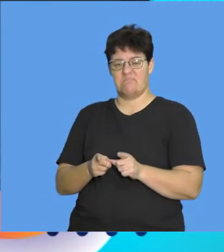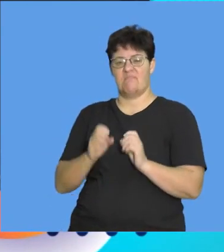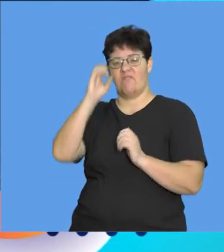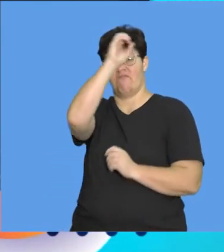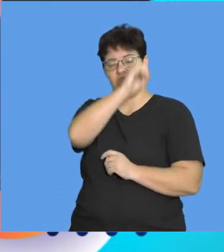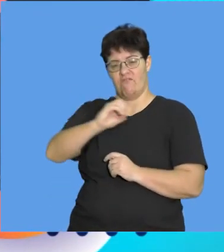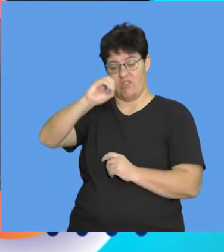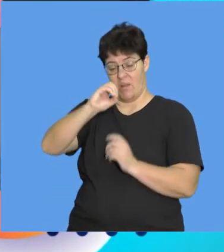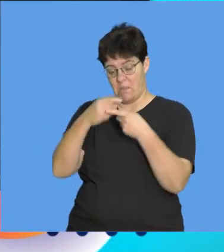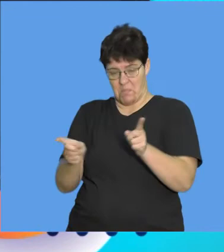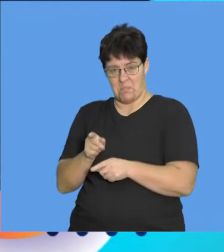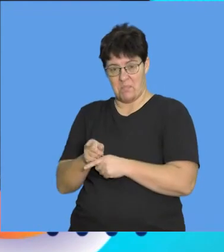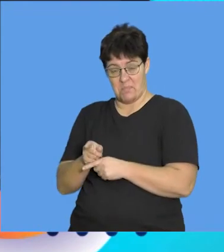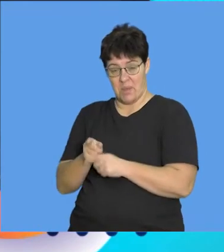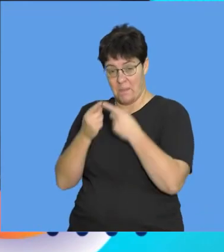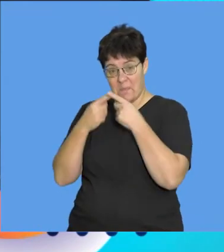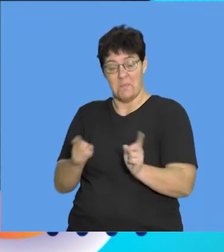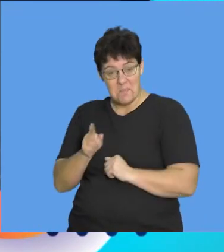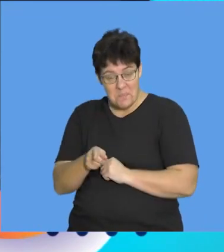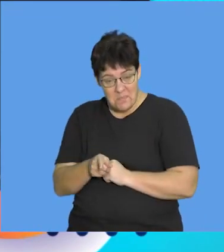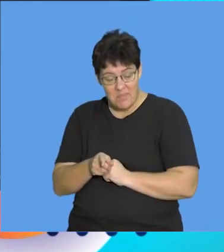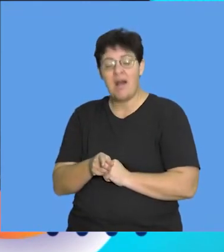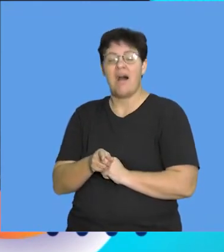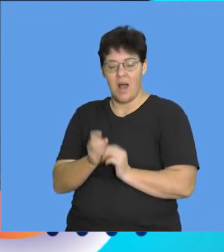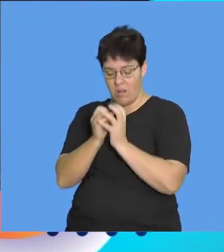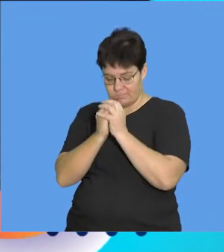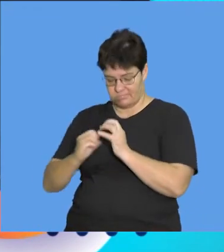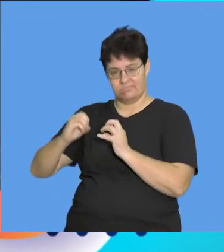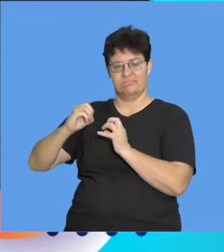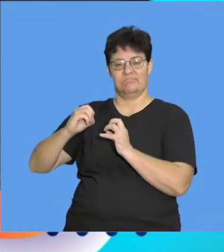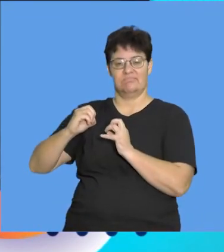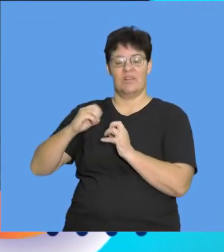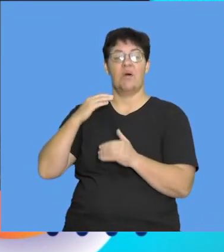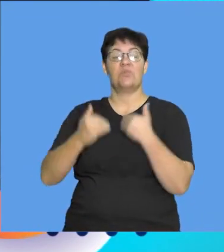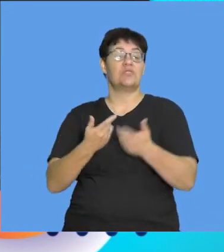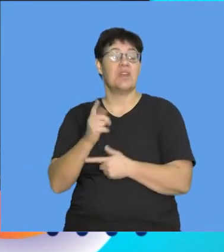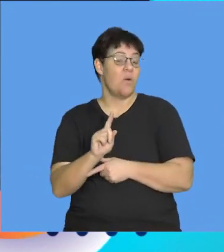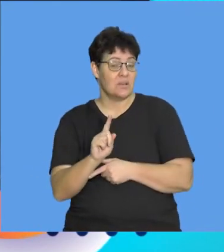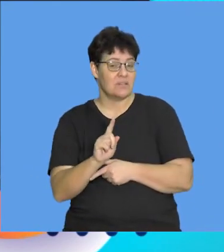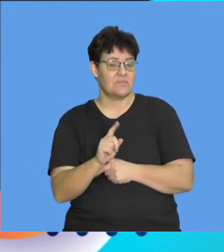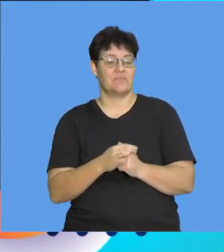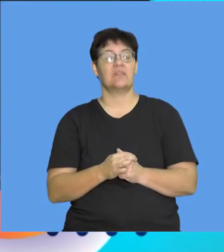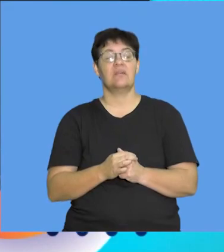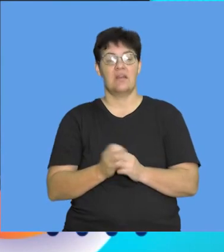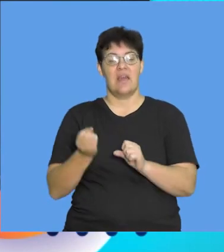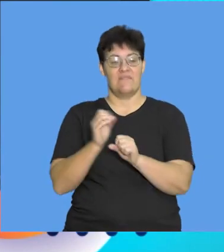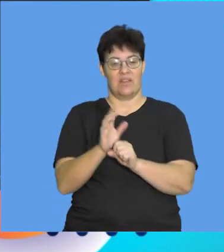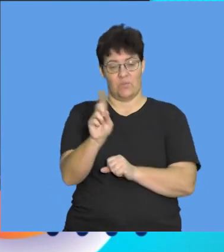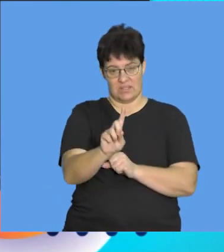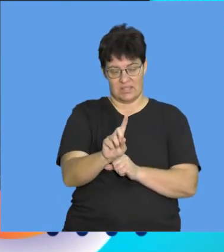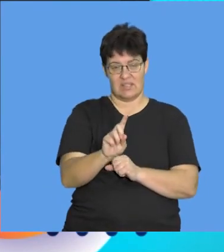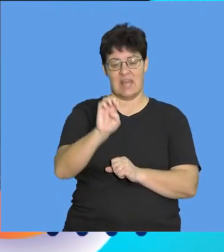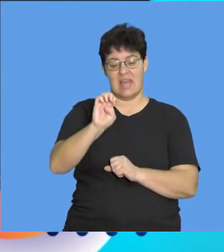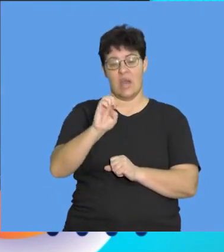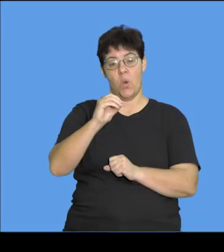that follicle ruptures, it releases, we refer to that process now having an effect on the estrogen level.